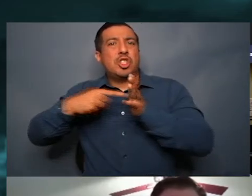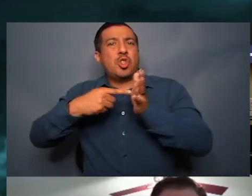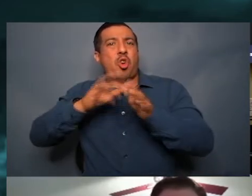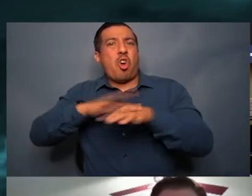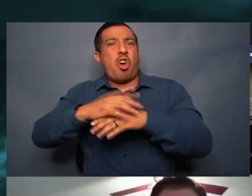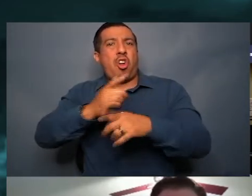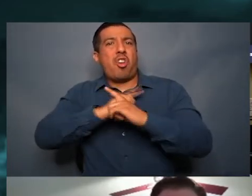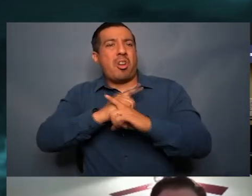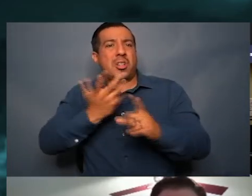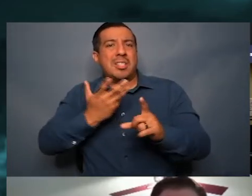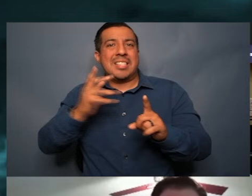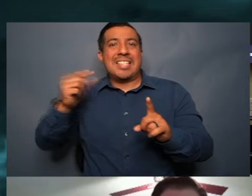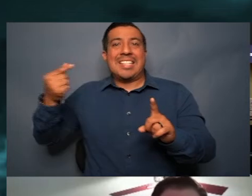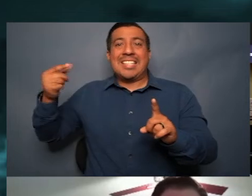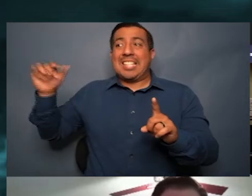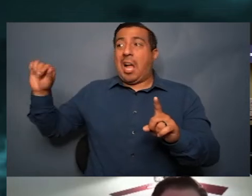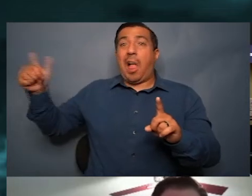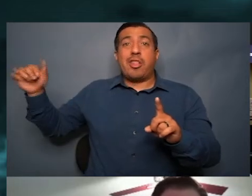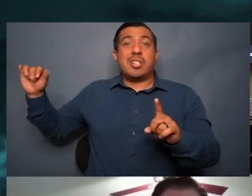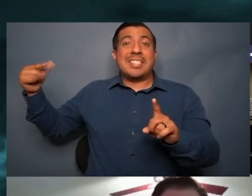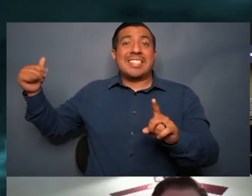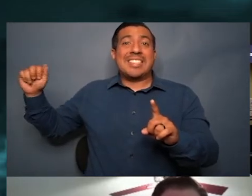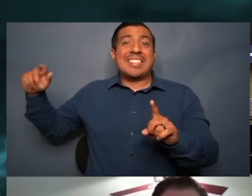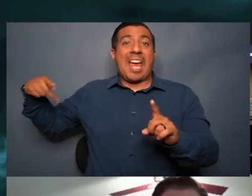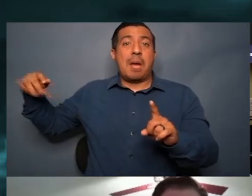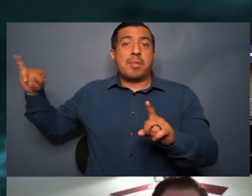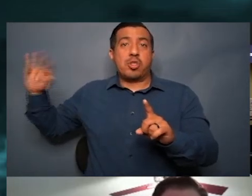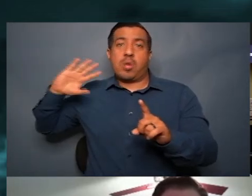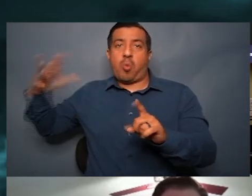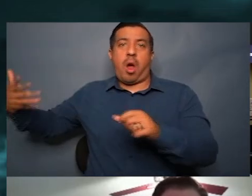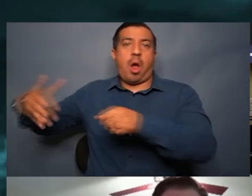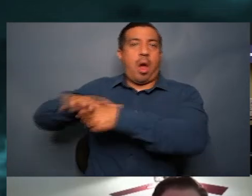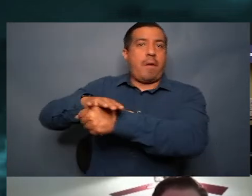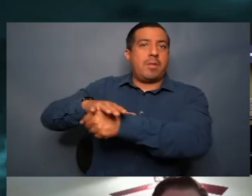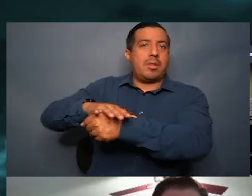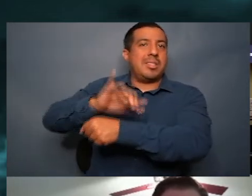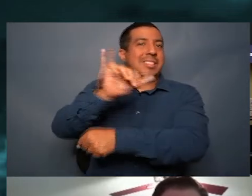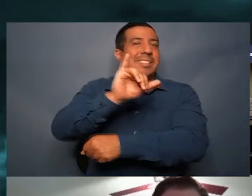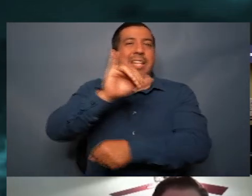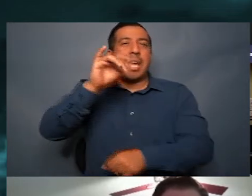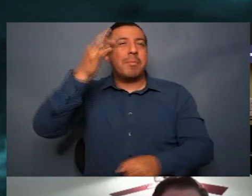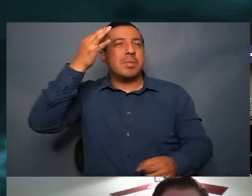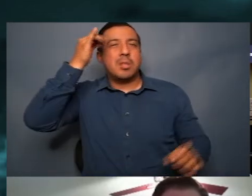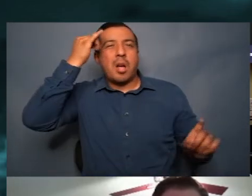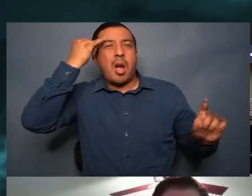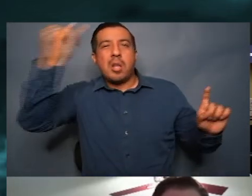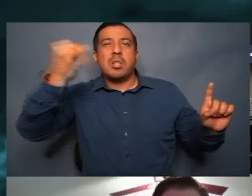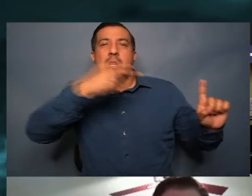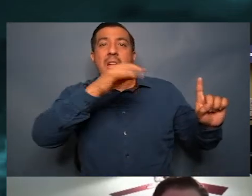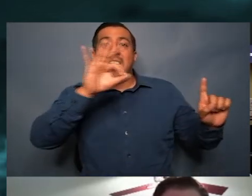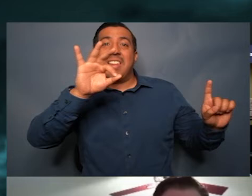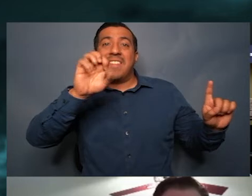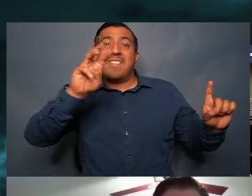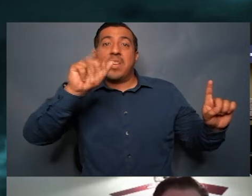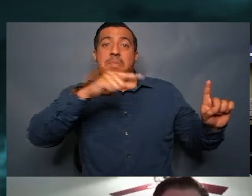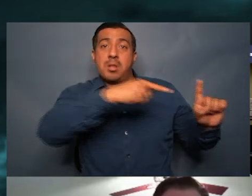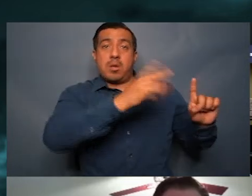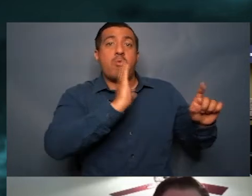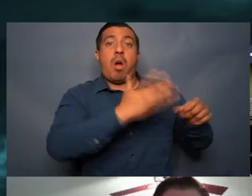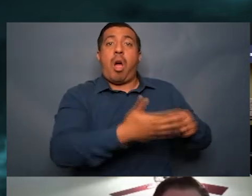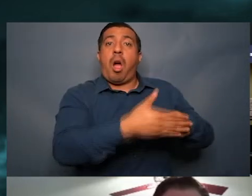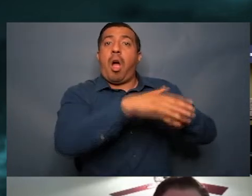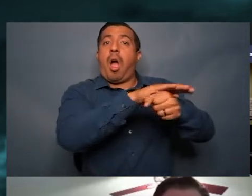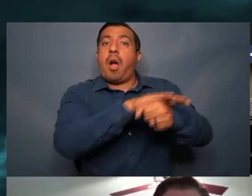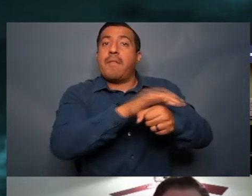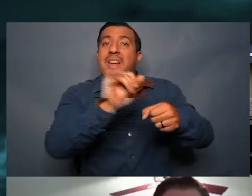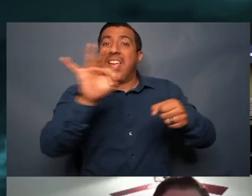loan, and that gap insurance covers it. Think of FEMA more as that, as more of a gap insurance, that my insurance will cover most of it. If there is a